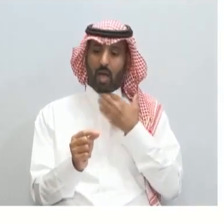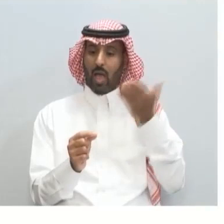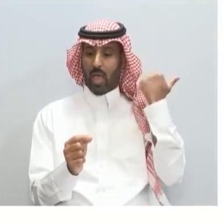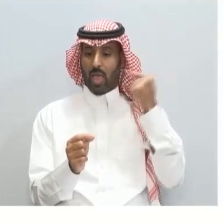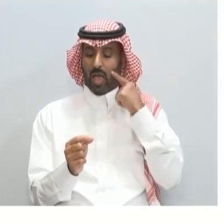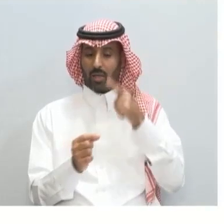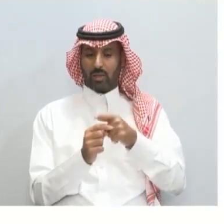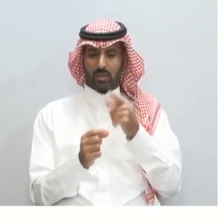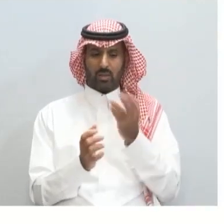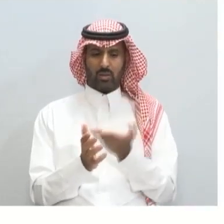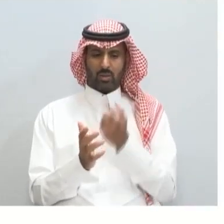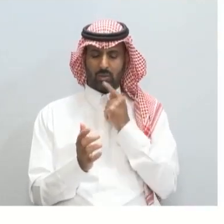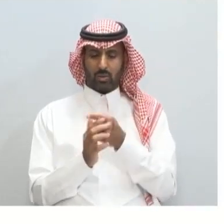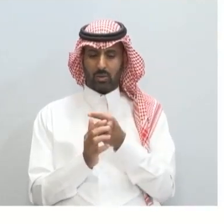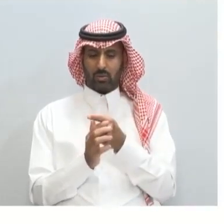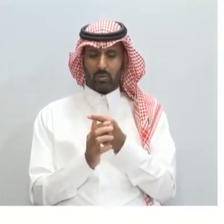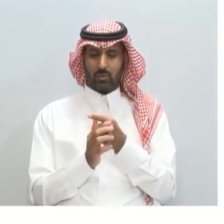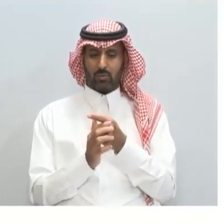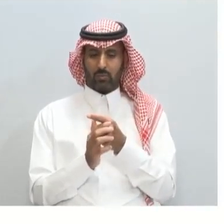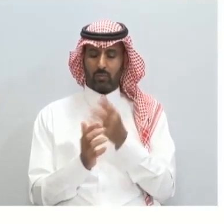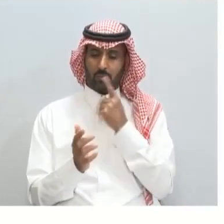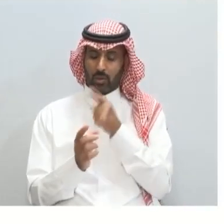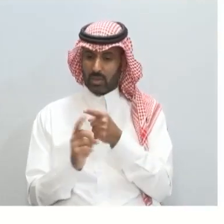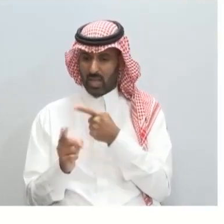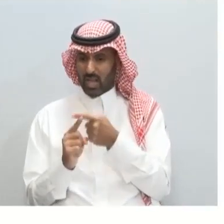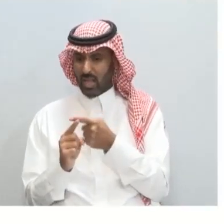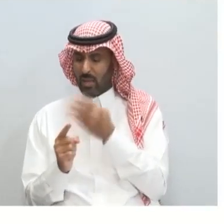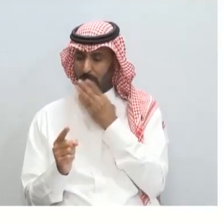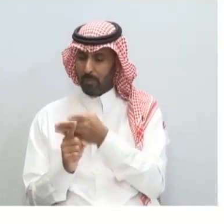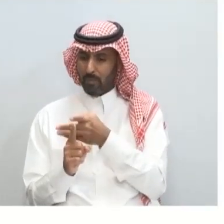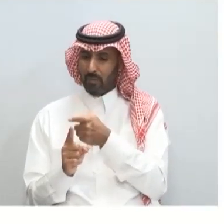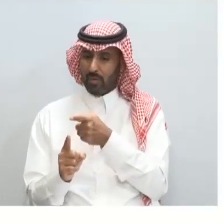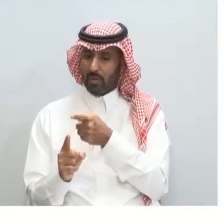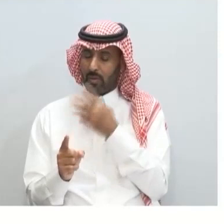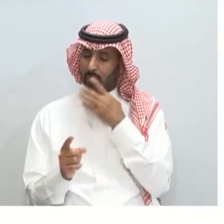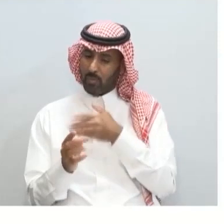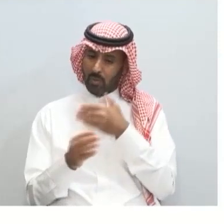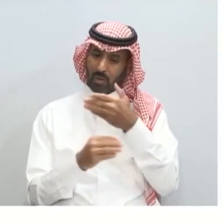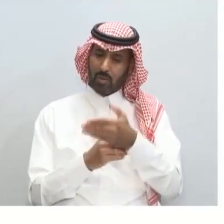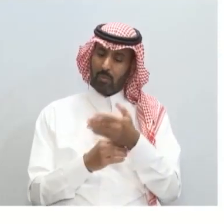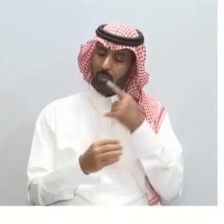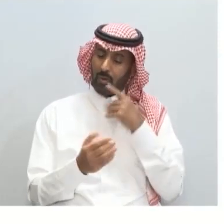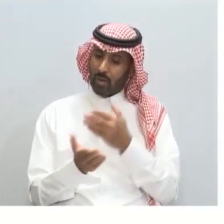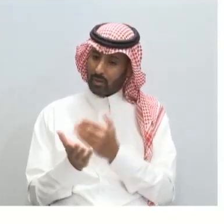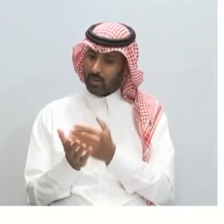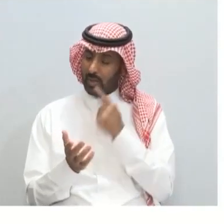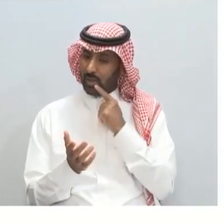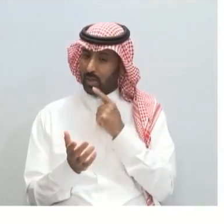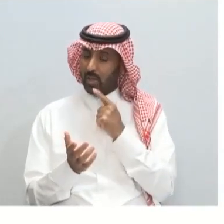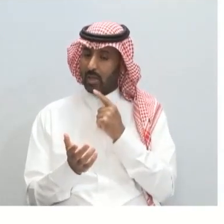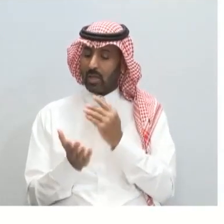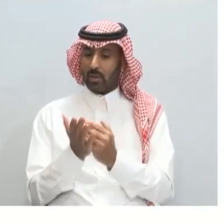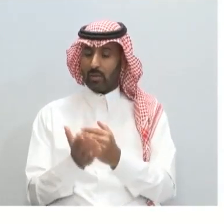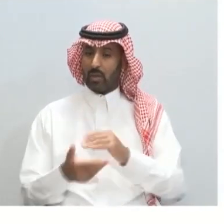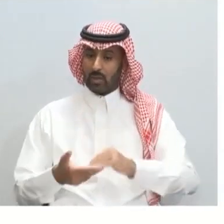toored him if I had toored him he might have passed the test